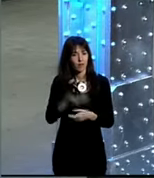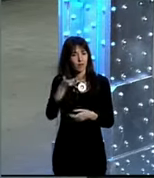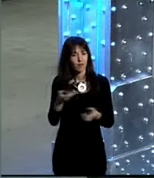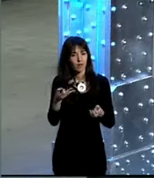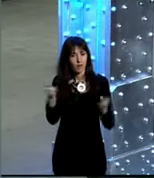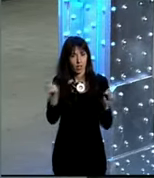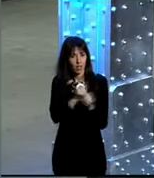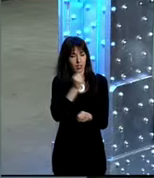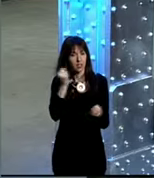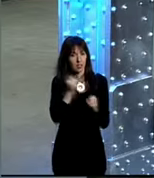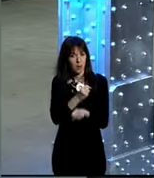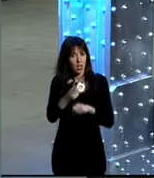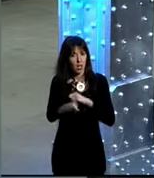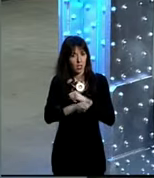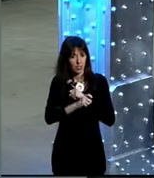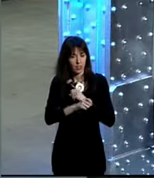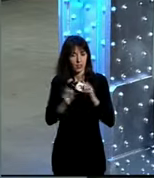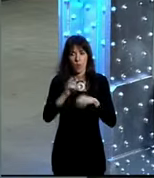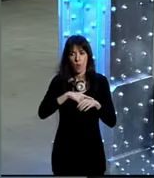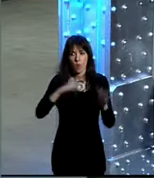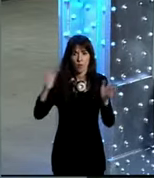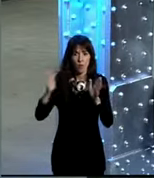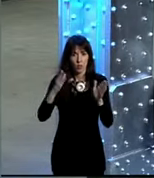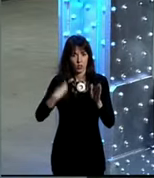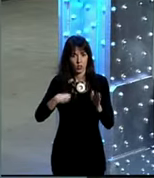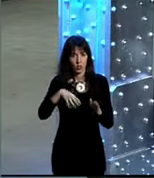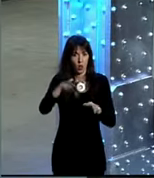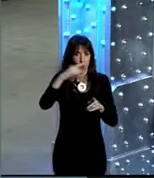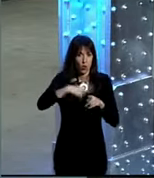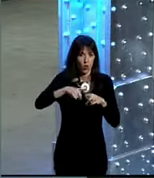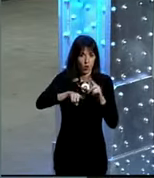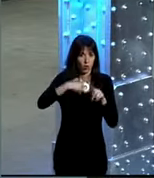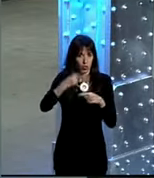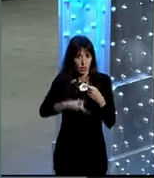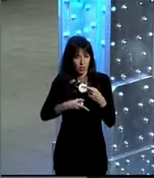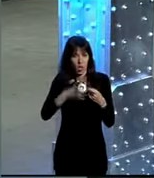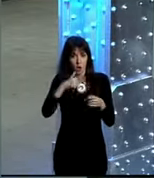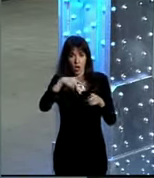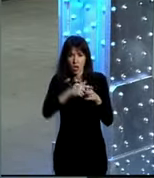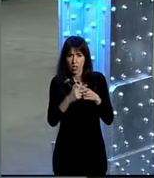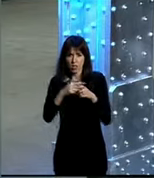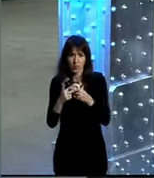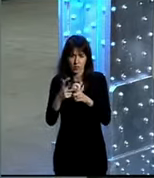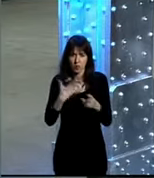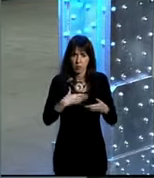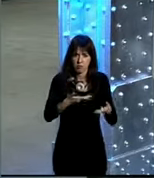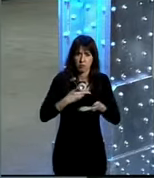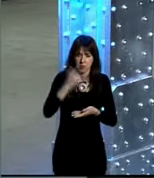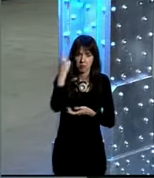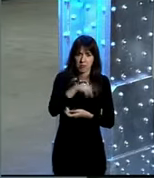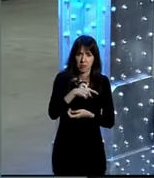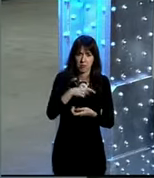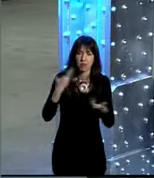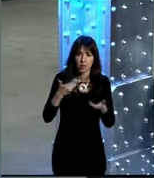participation strategies. There's so many tools there right now that can help you find out when you should publish